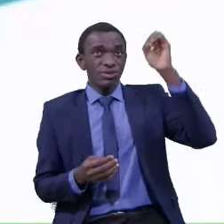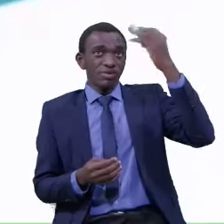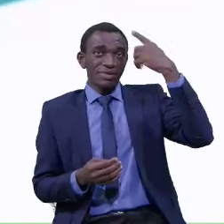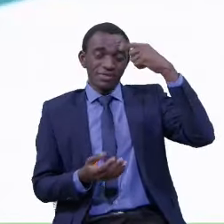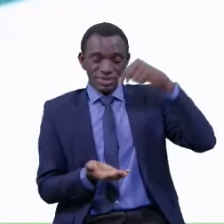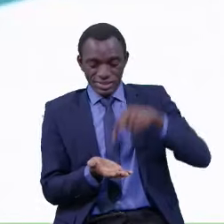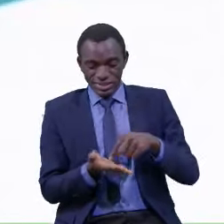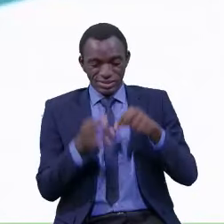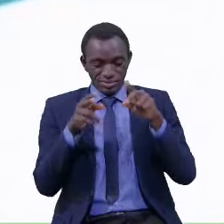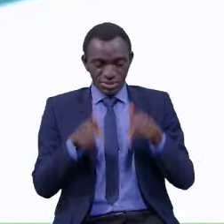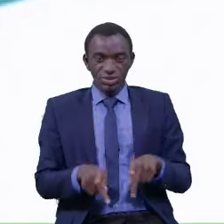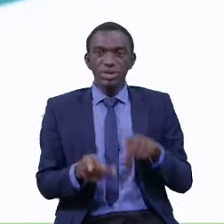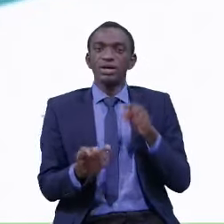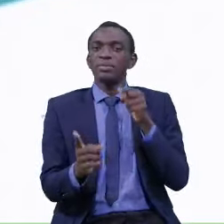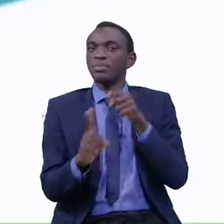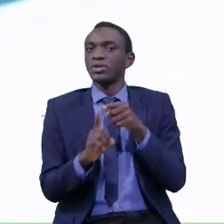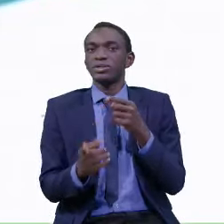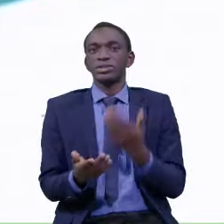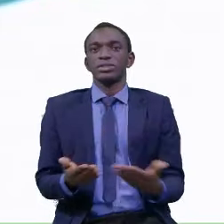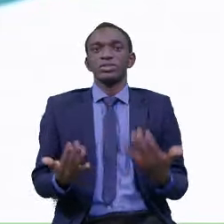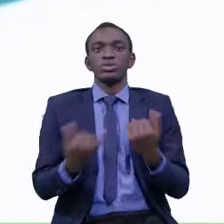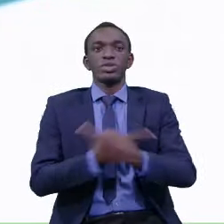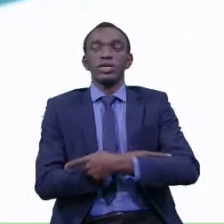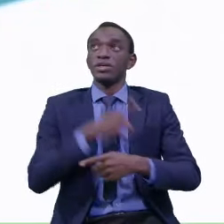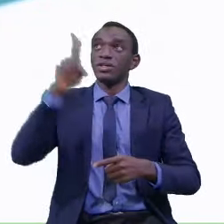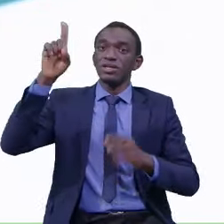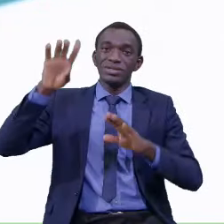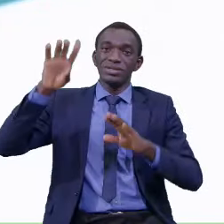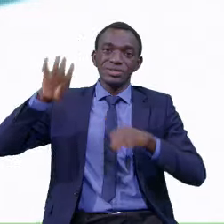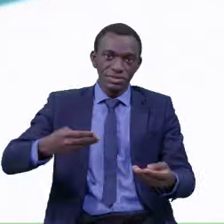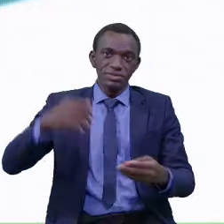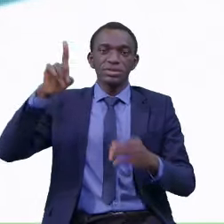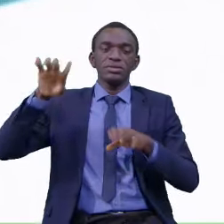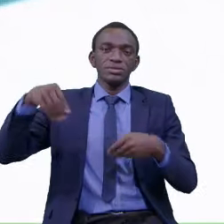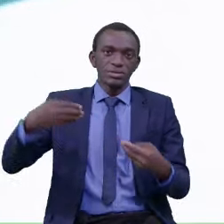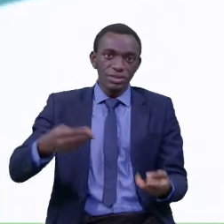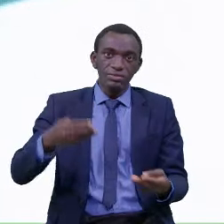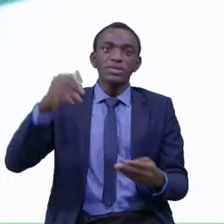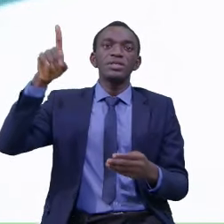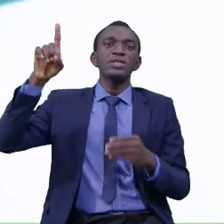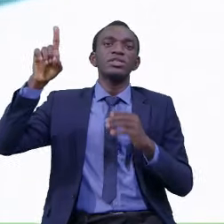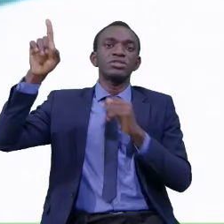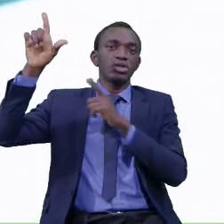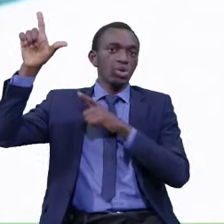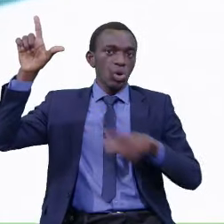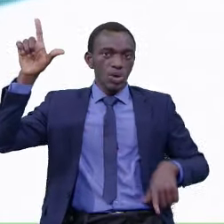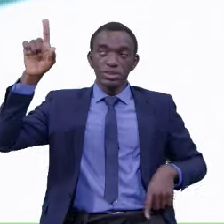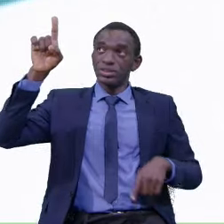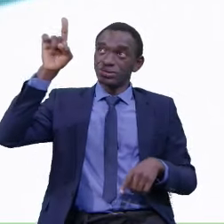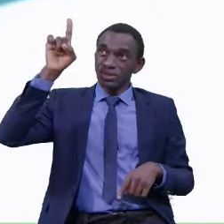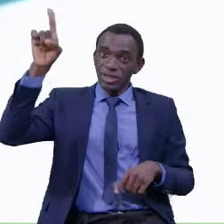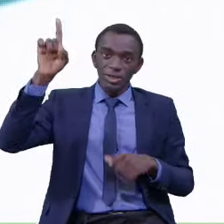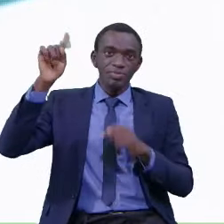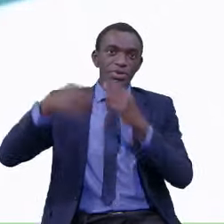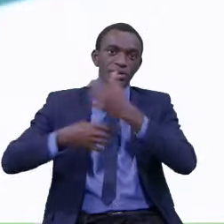He giveth, he giveth, he the Lord, he the Creator, he